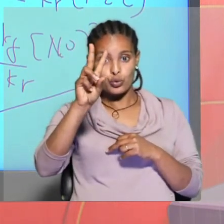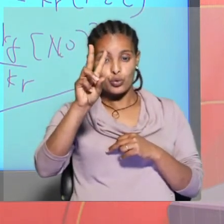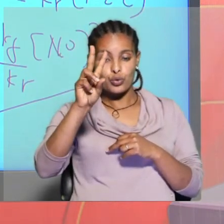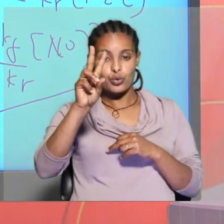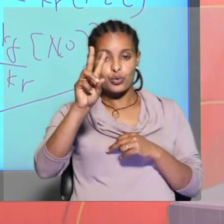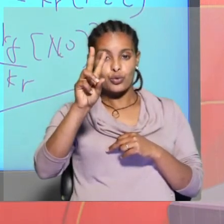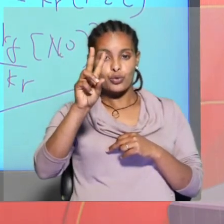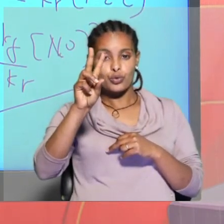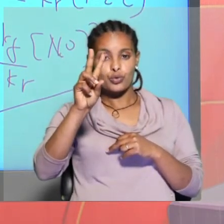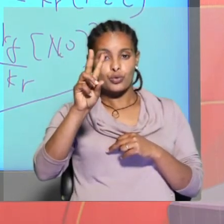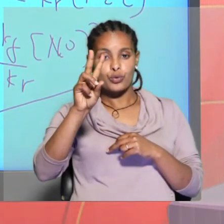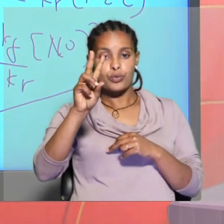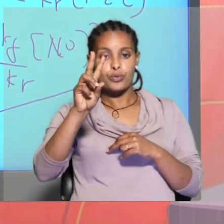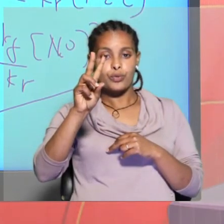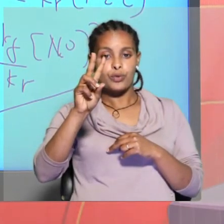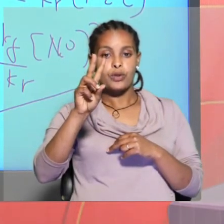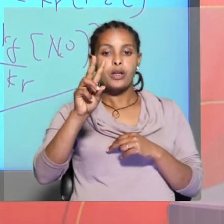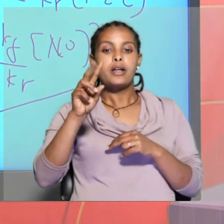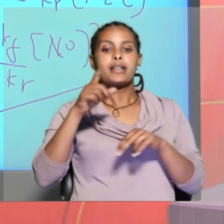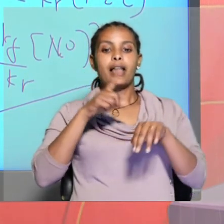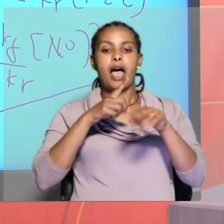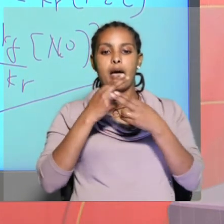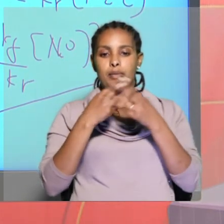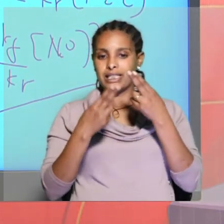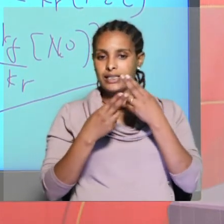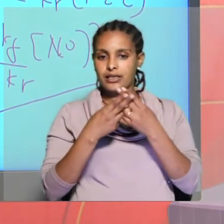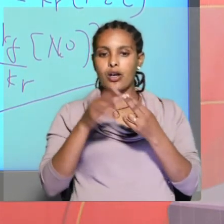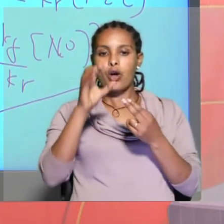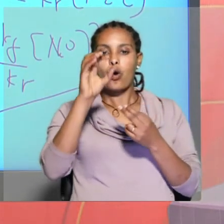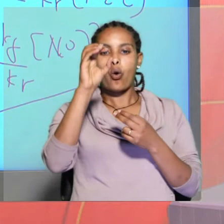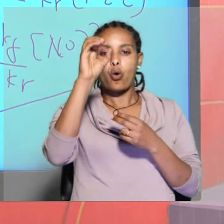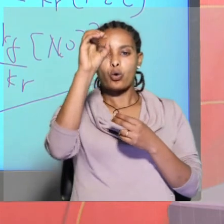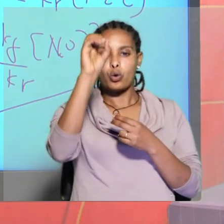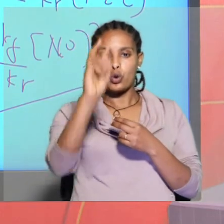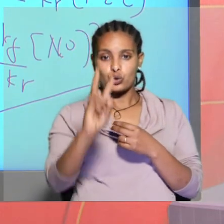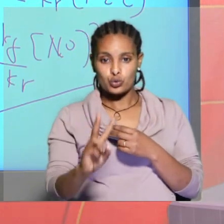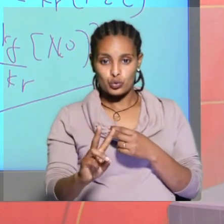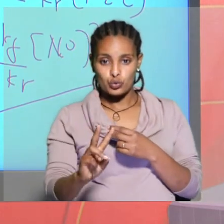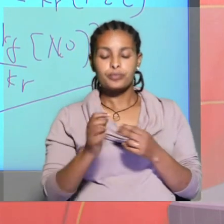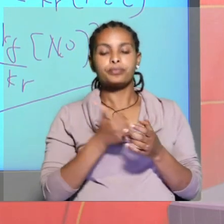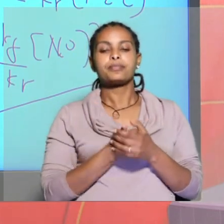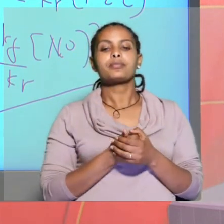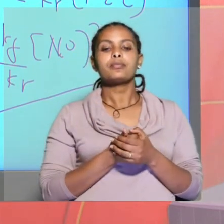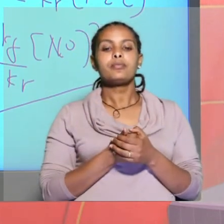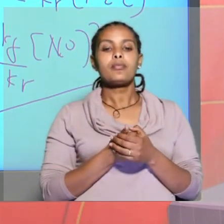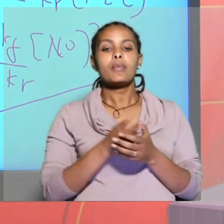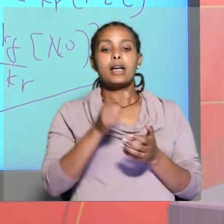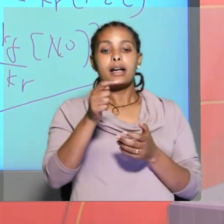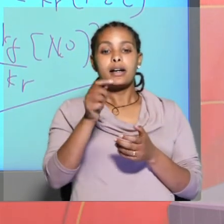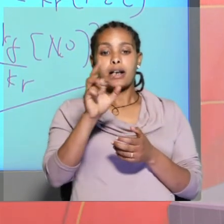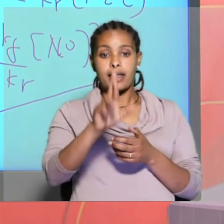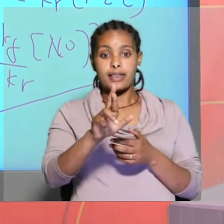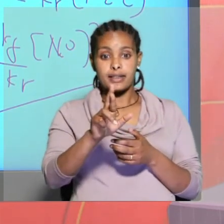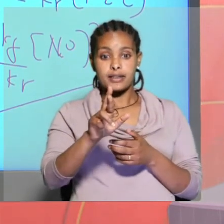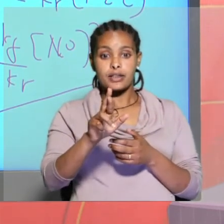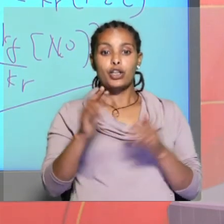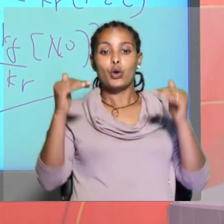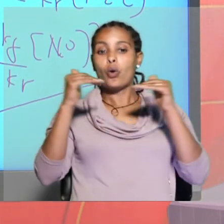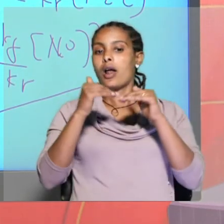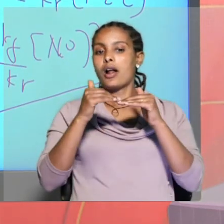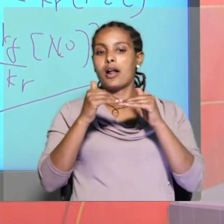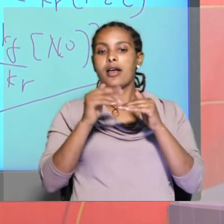NO to the power 2 times concentration of O2. Rates are